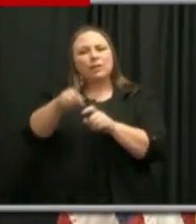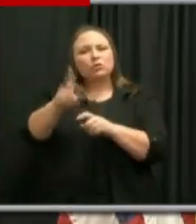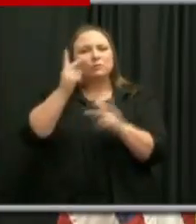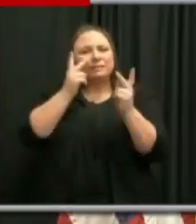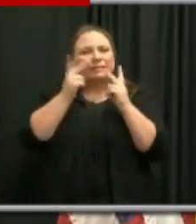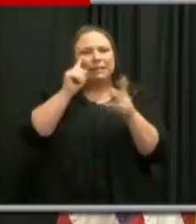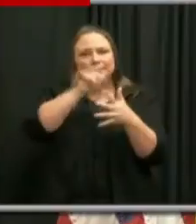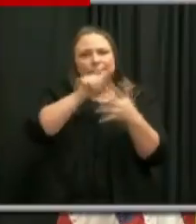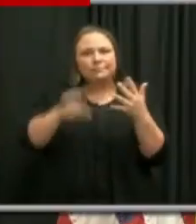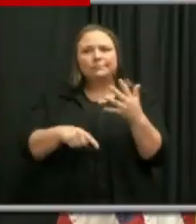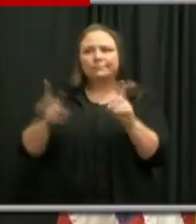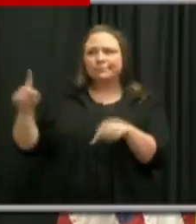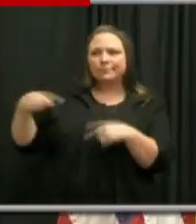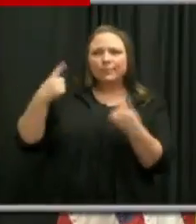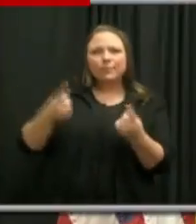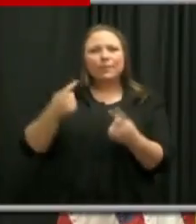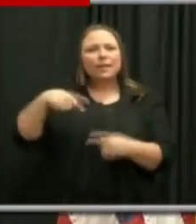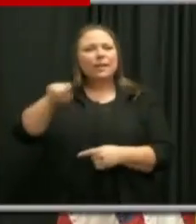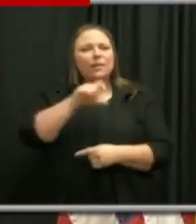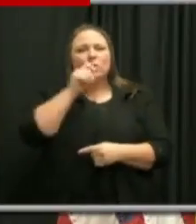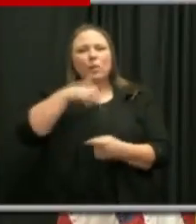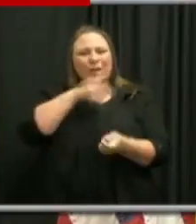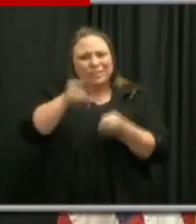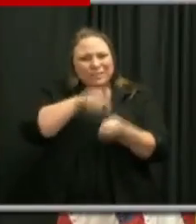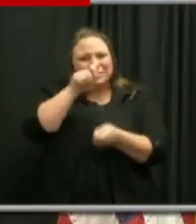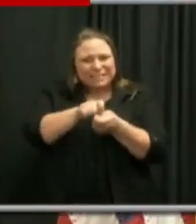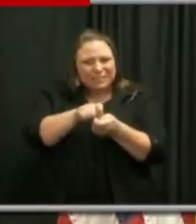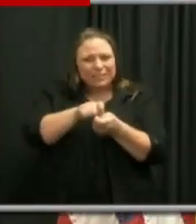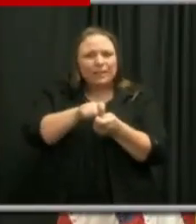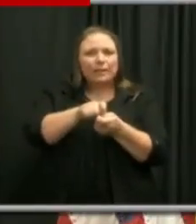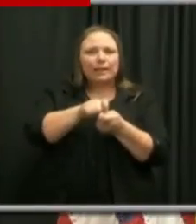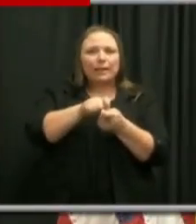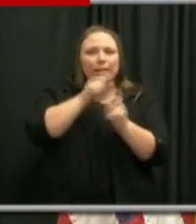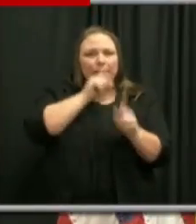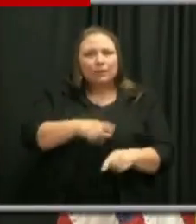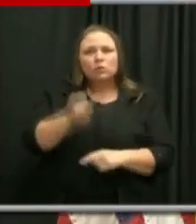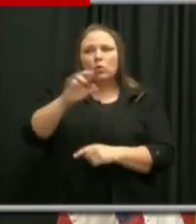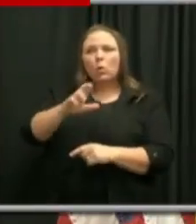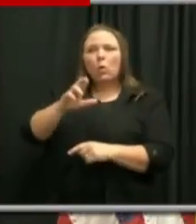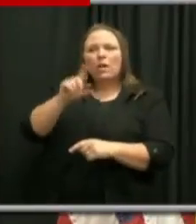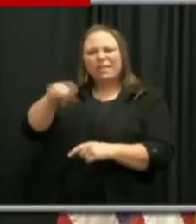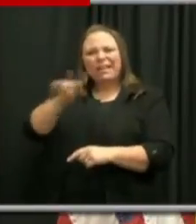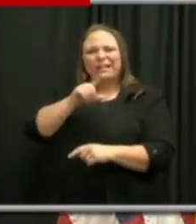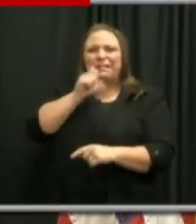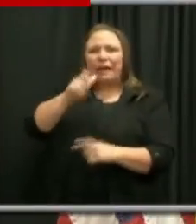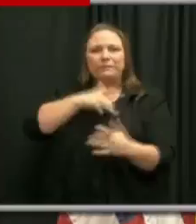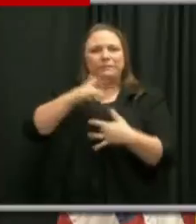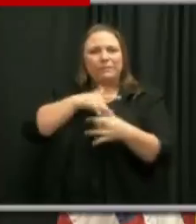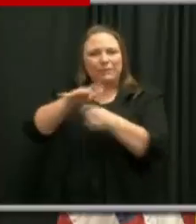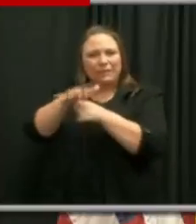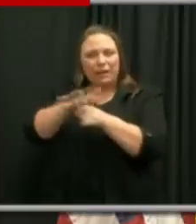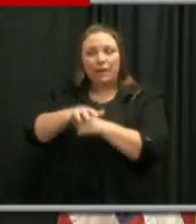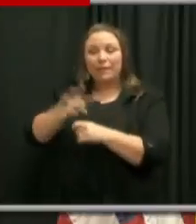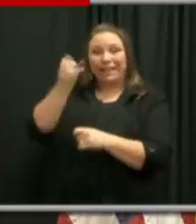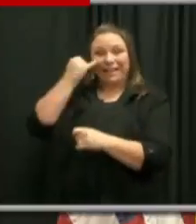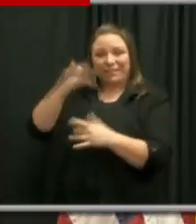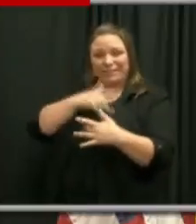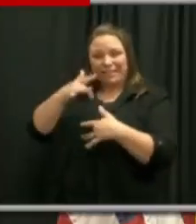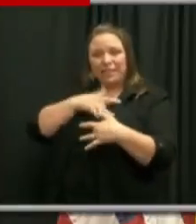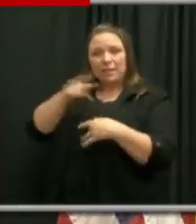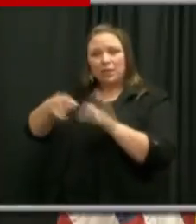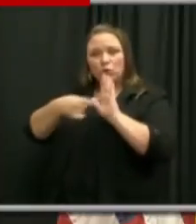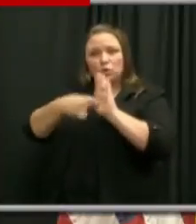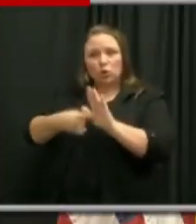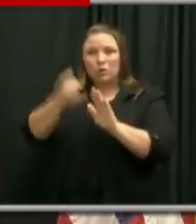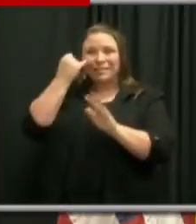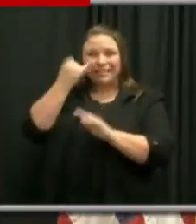suffer from a low specificity or low sensitivity. Sensitivity is how we measure whether or not an antibody picks up